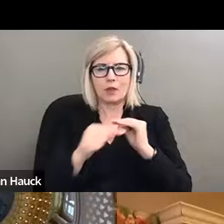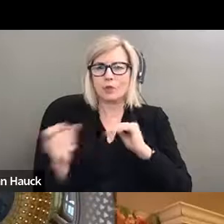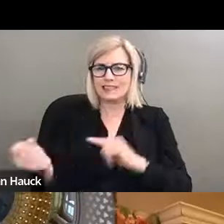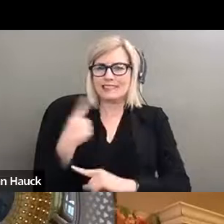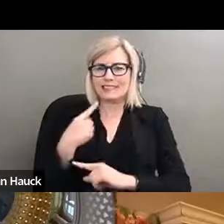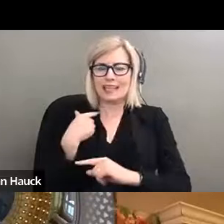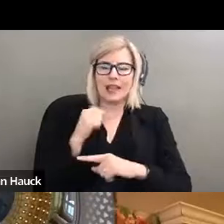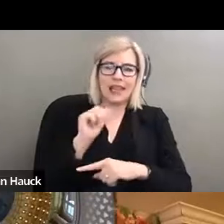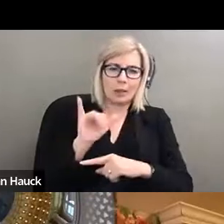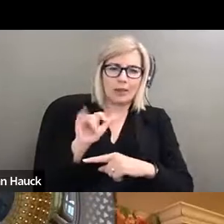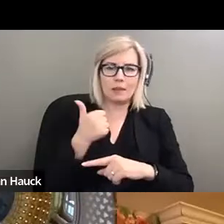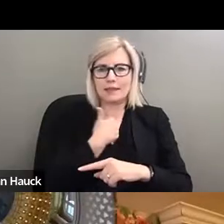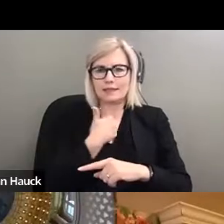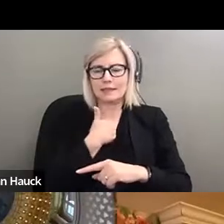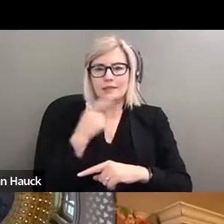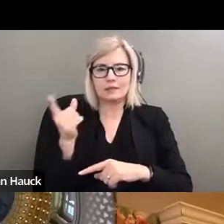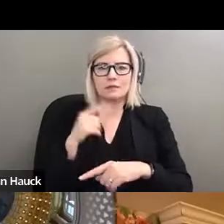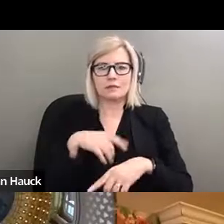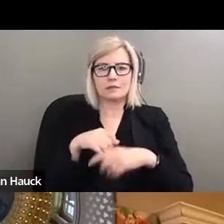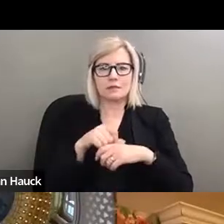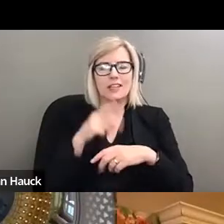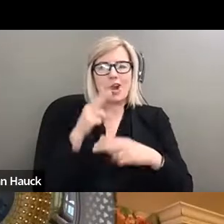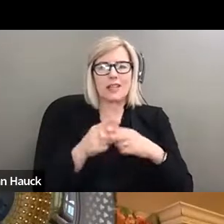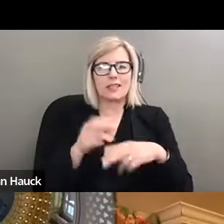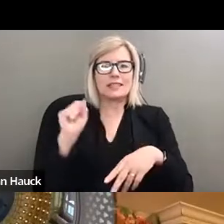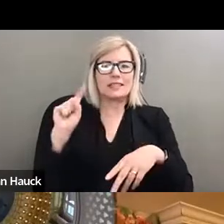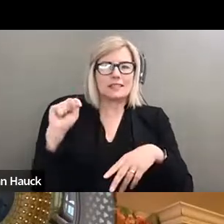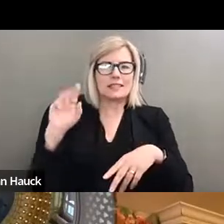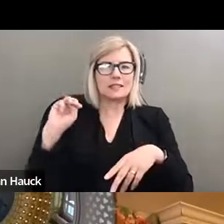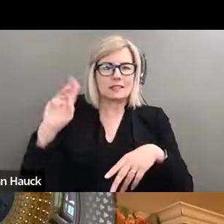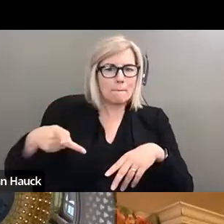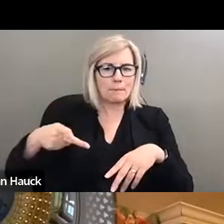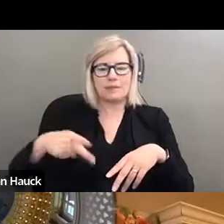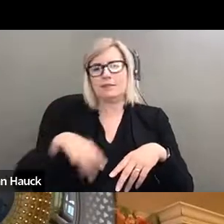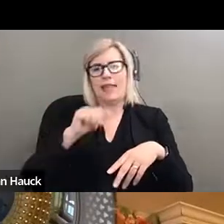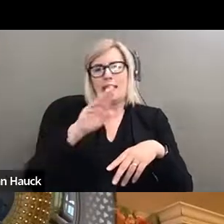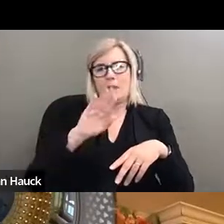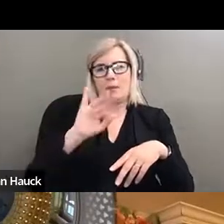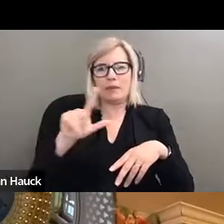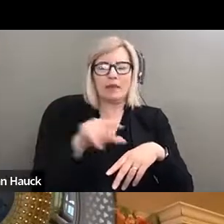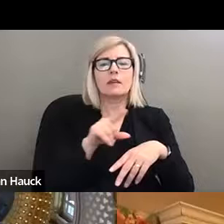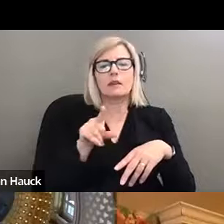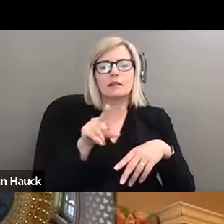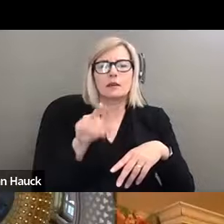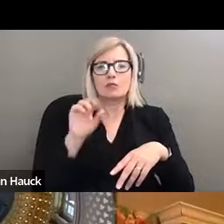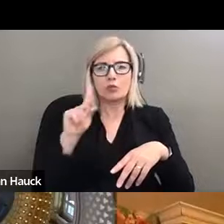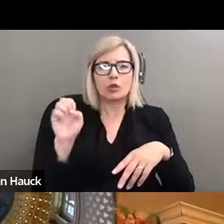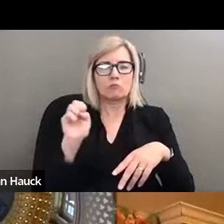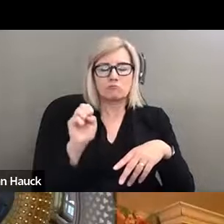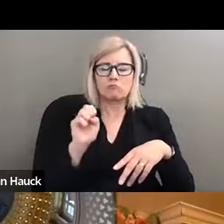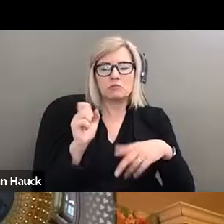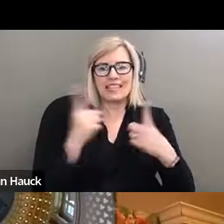Brooke, you can call it Stump, Amy, Bill, and Brooke, and send us questions, and we'll try to get further more information on there.